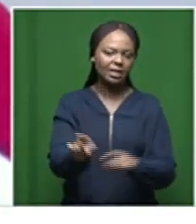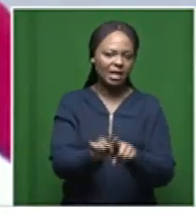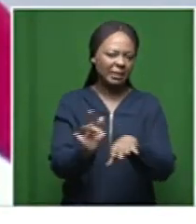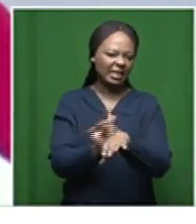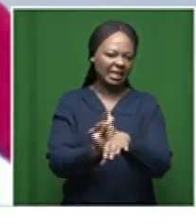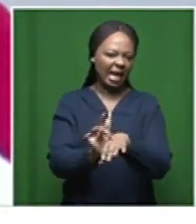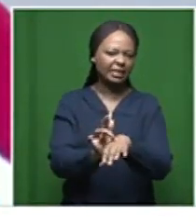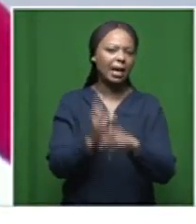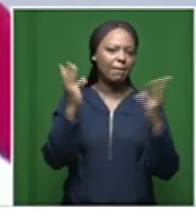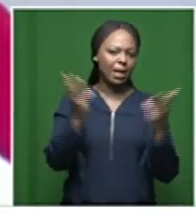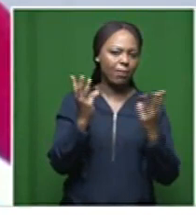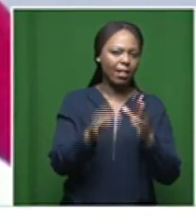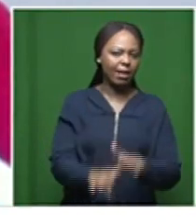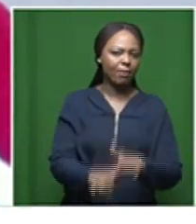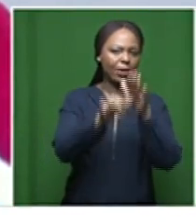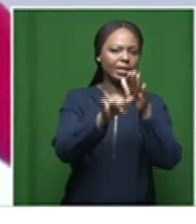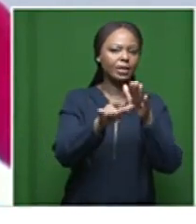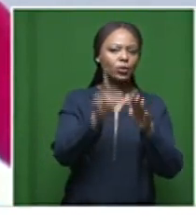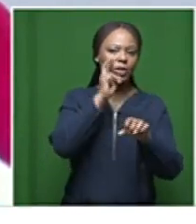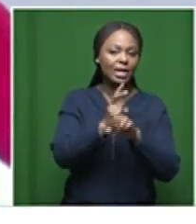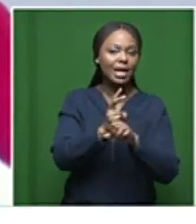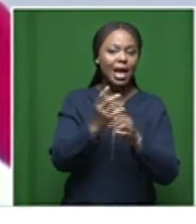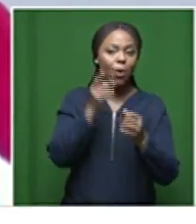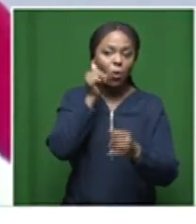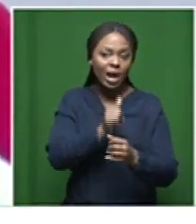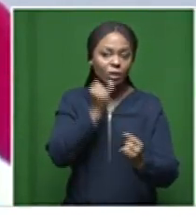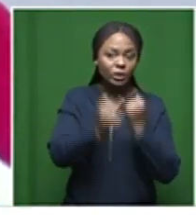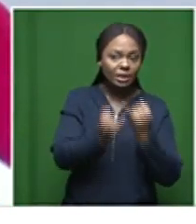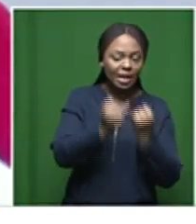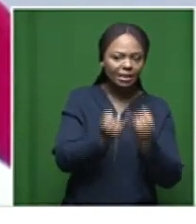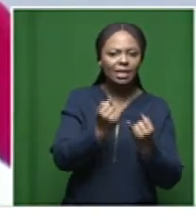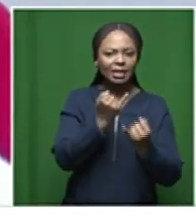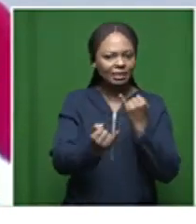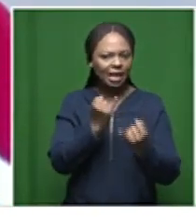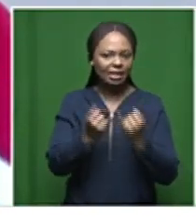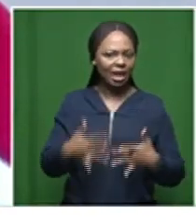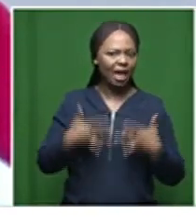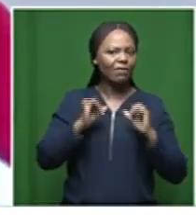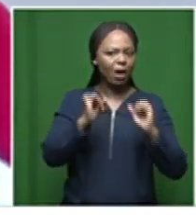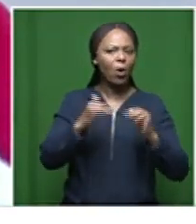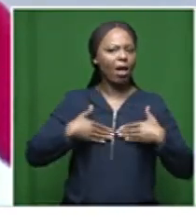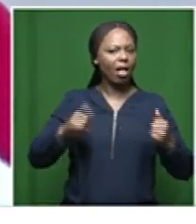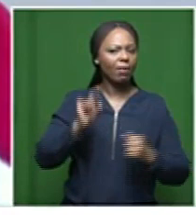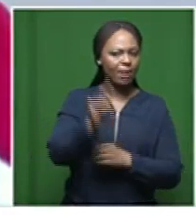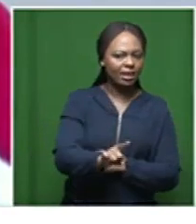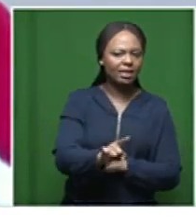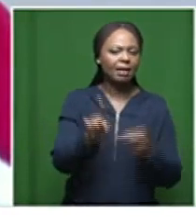the importance of, leading safe sexual lifestyles, etc., eating healthier, practicing healthier